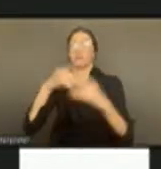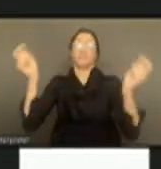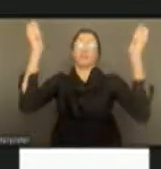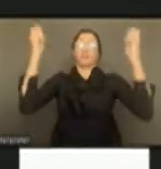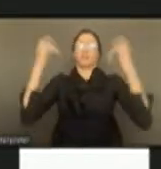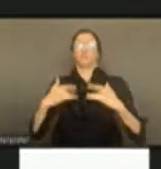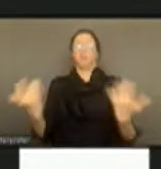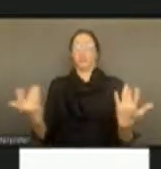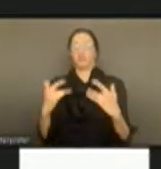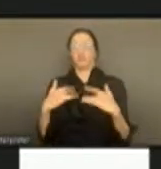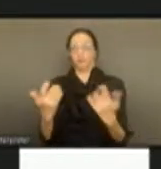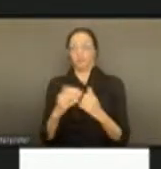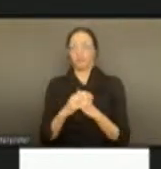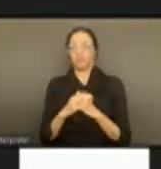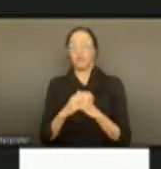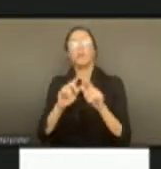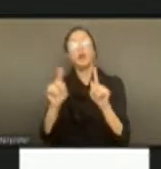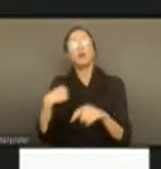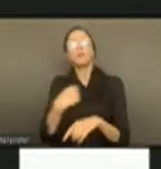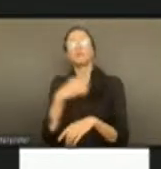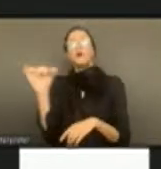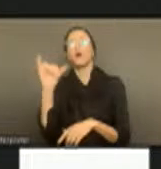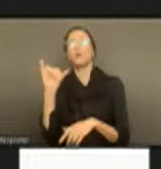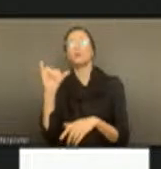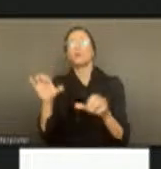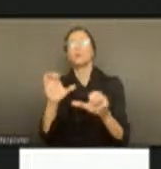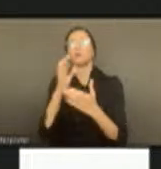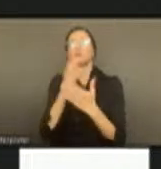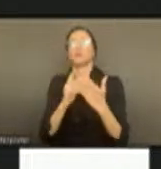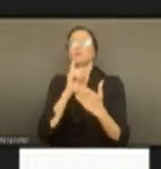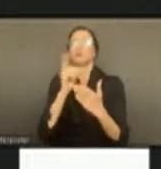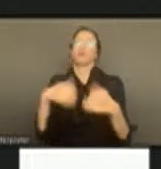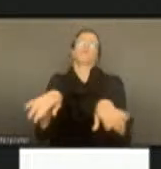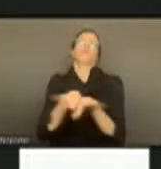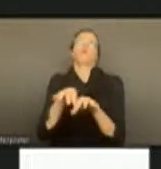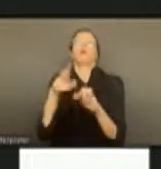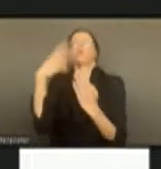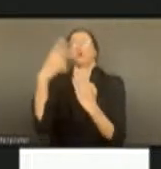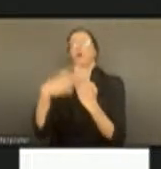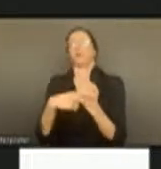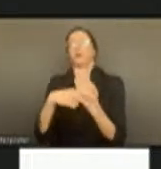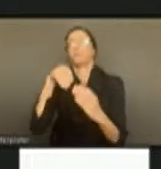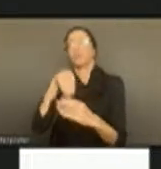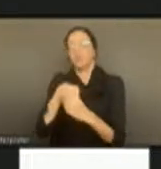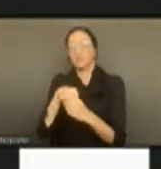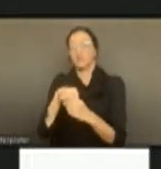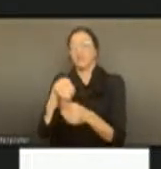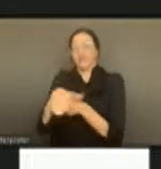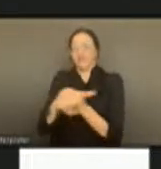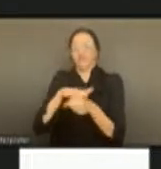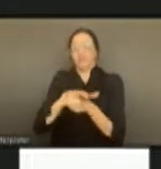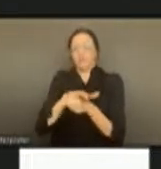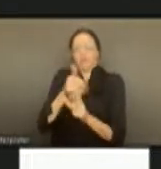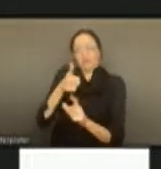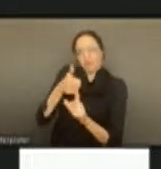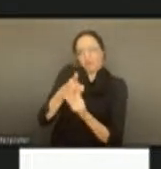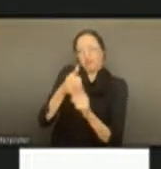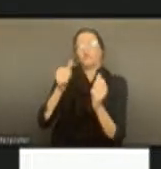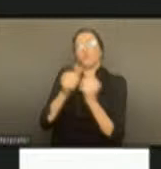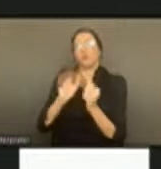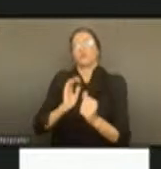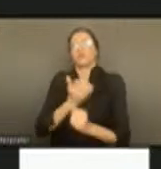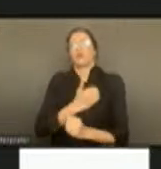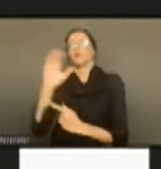we also do some really important programming at the Sandrell Rivers itself with our sensory-friendly